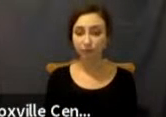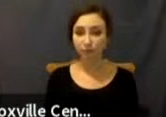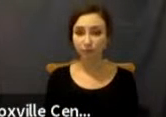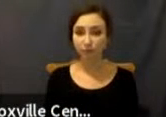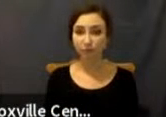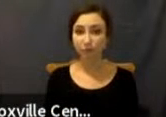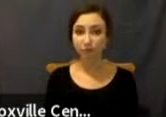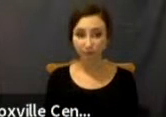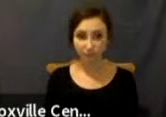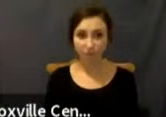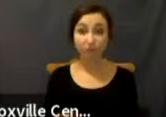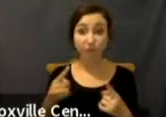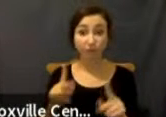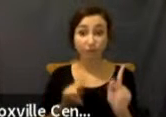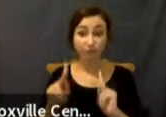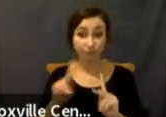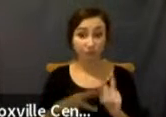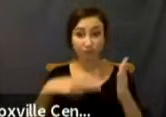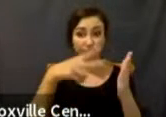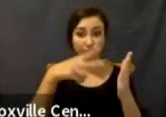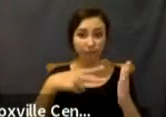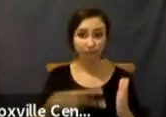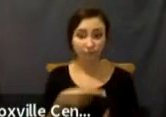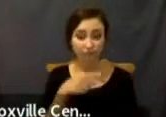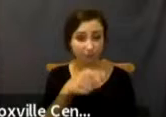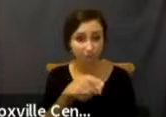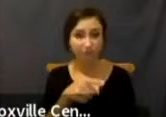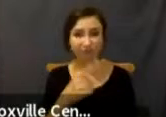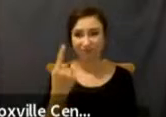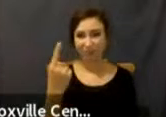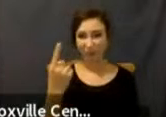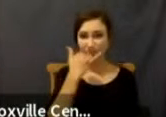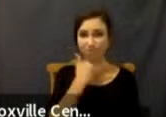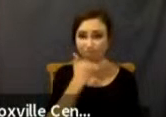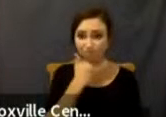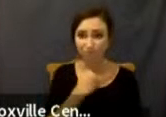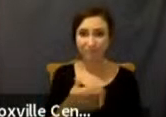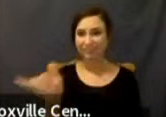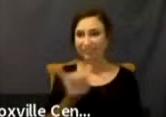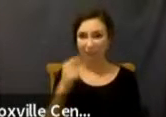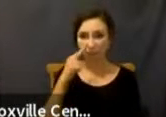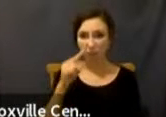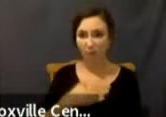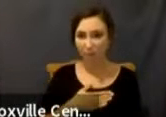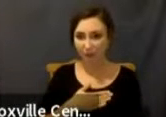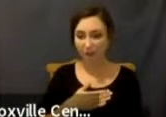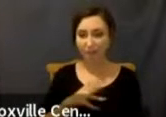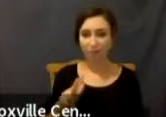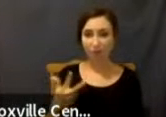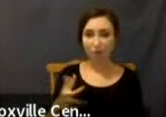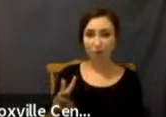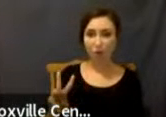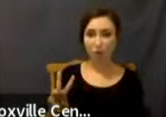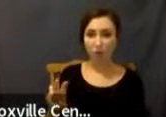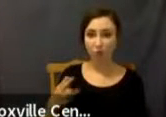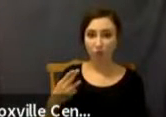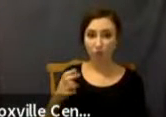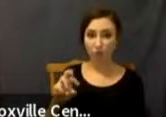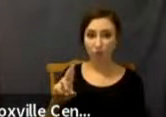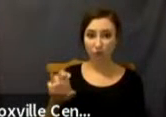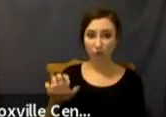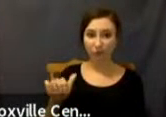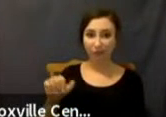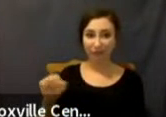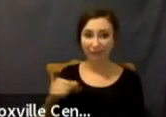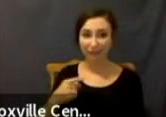While people are reading, there's one typo, which I had the same in mind in the third whereas, between